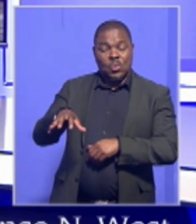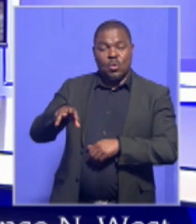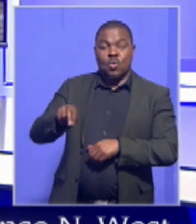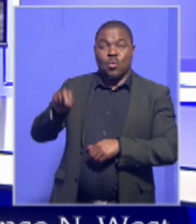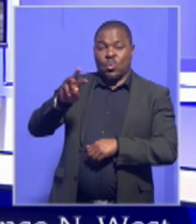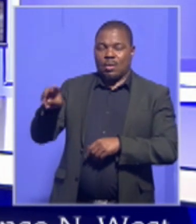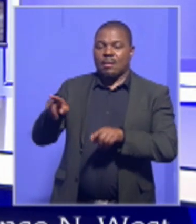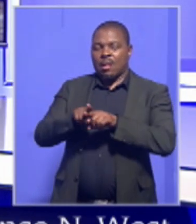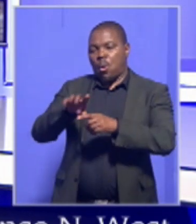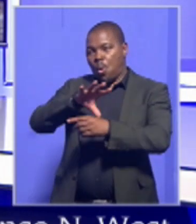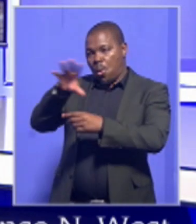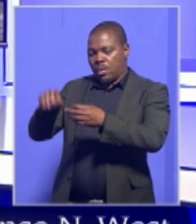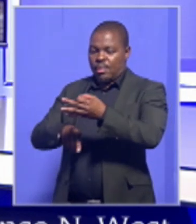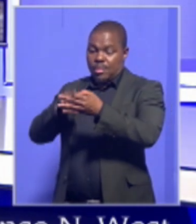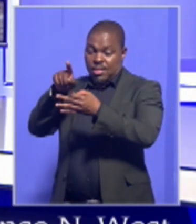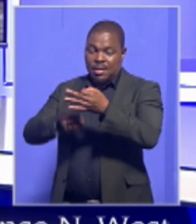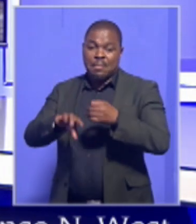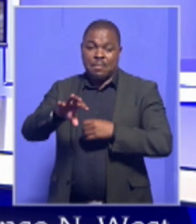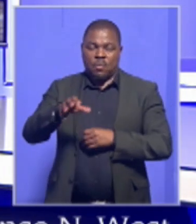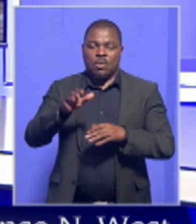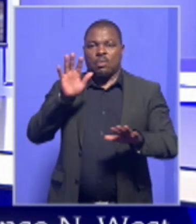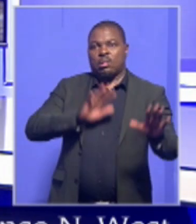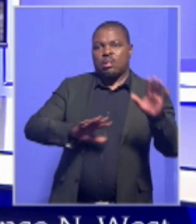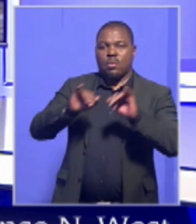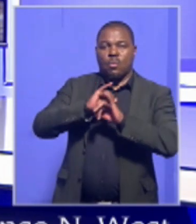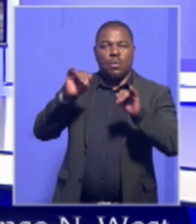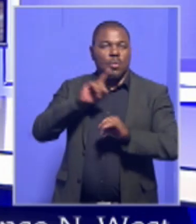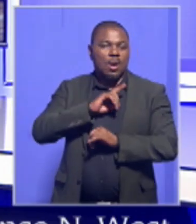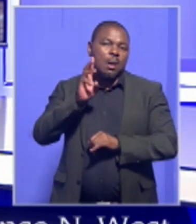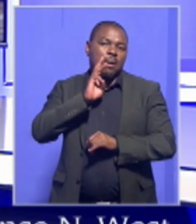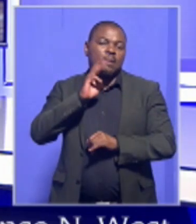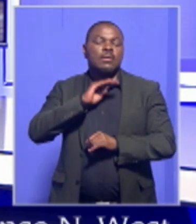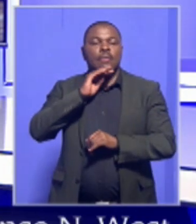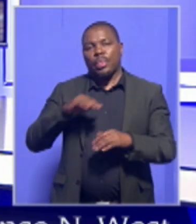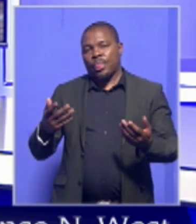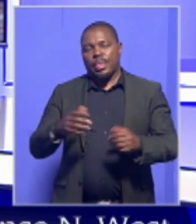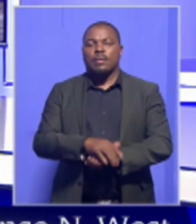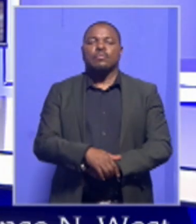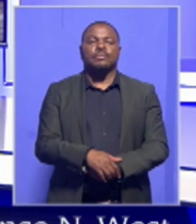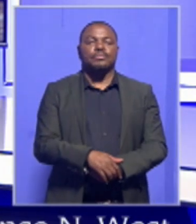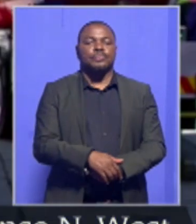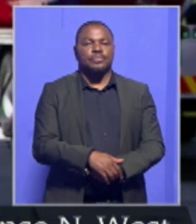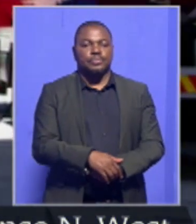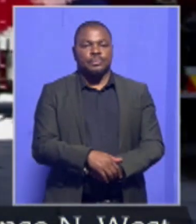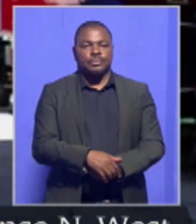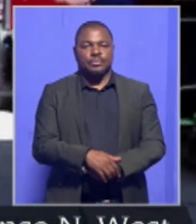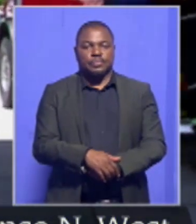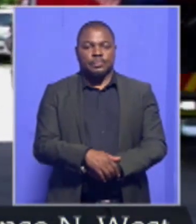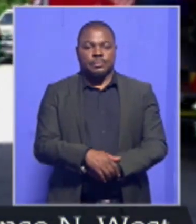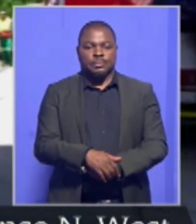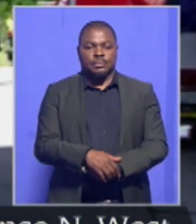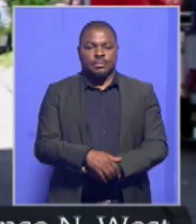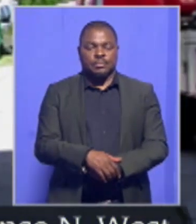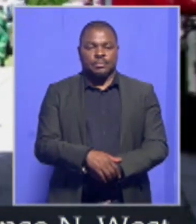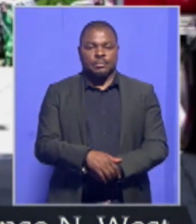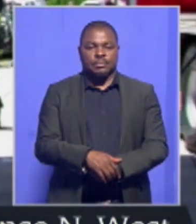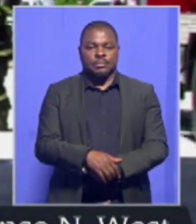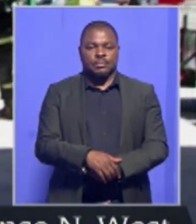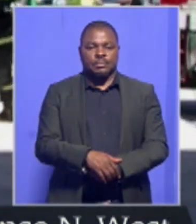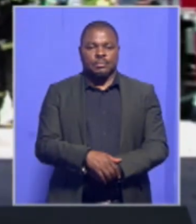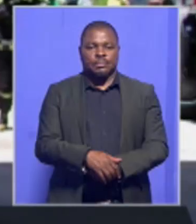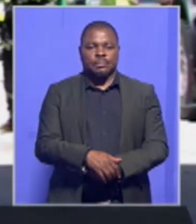ya tše tharo tšeo di amilwego kudu ke tlhaelelo ya metse. Go le gantsi ba ditirelo tsa tshoganyetso